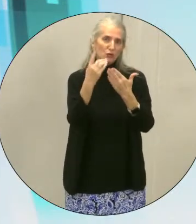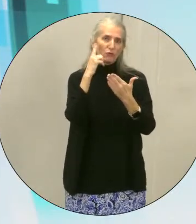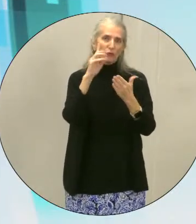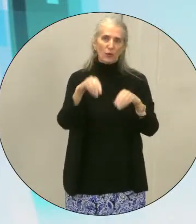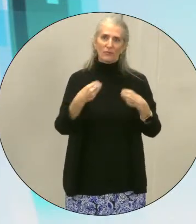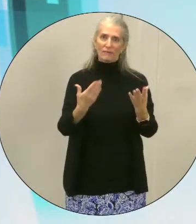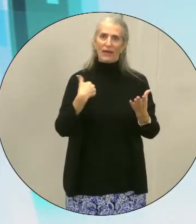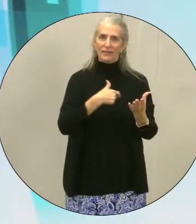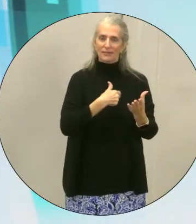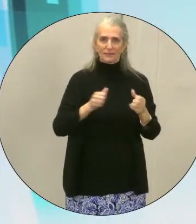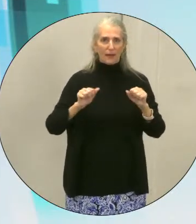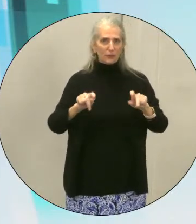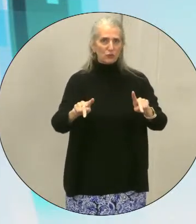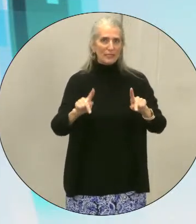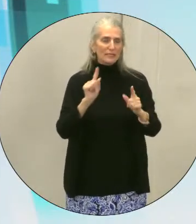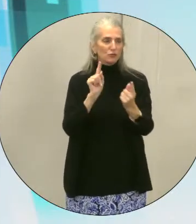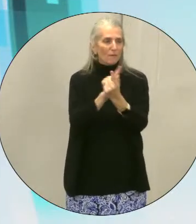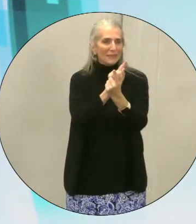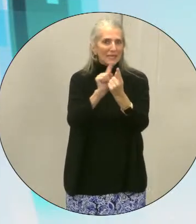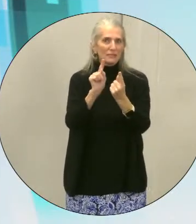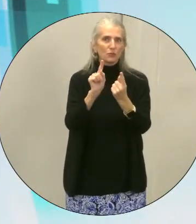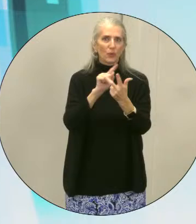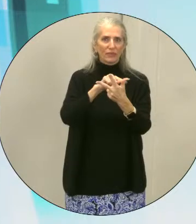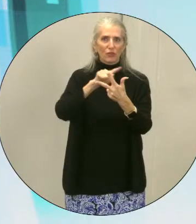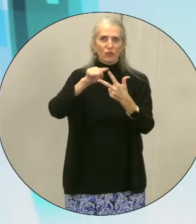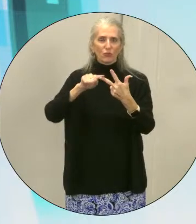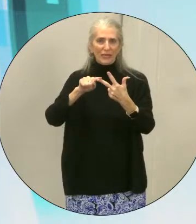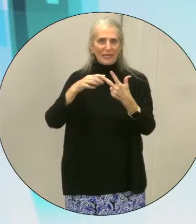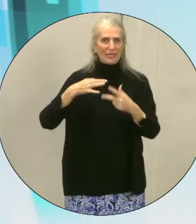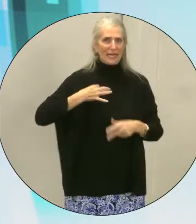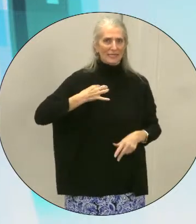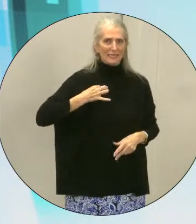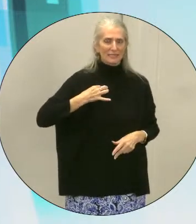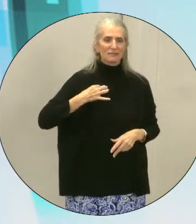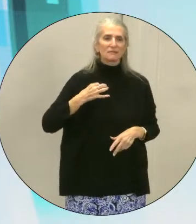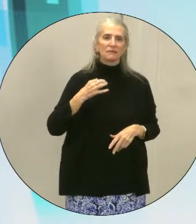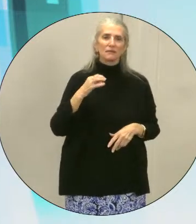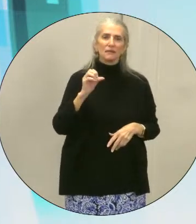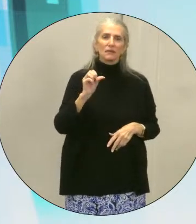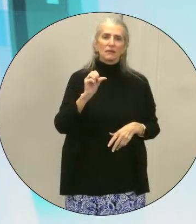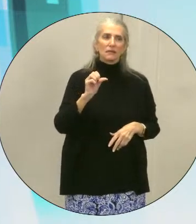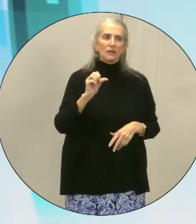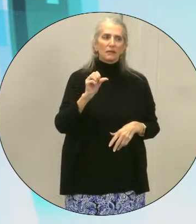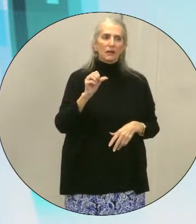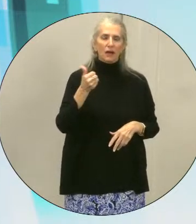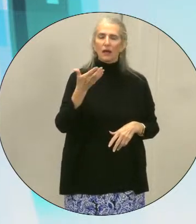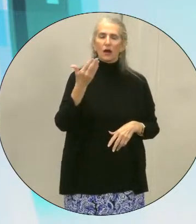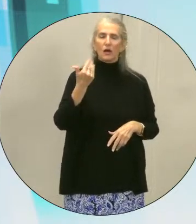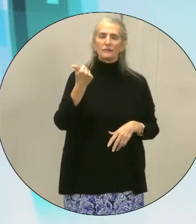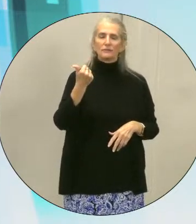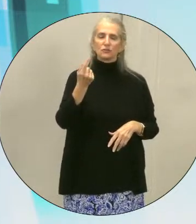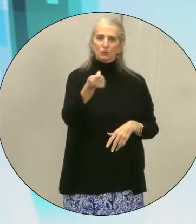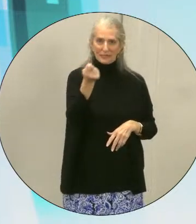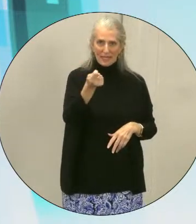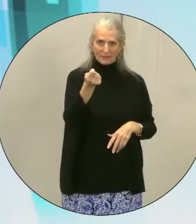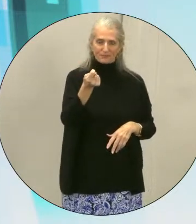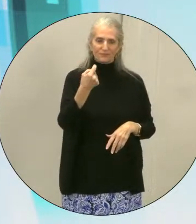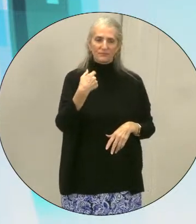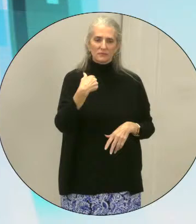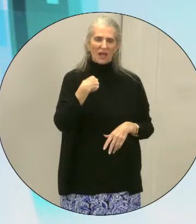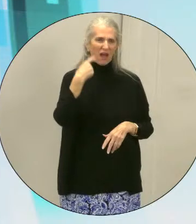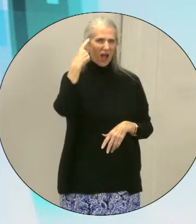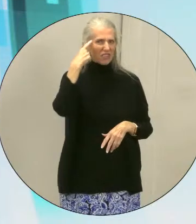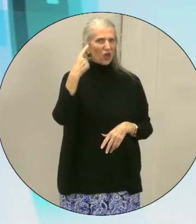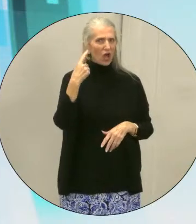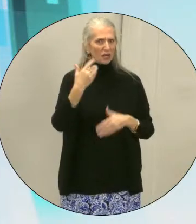the opportunity to meet with the three candidates on Tuesday. I thought that it